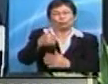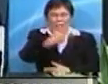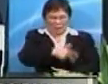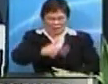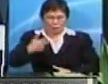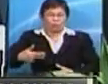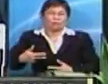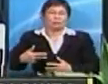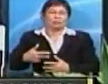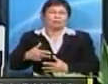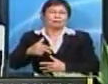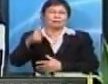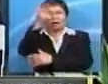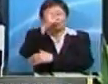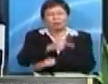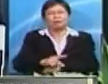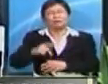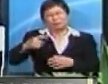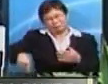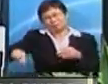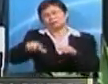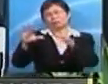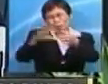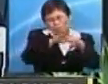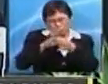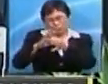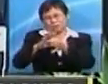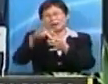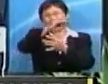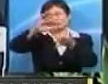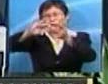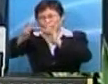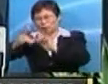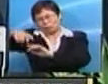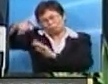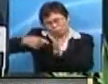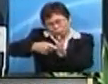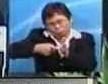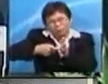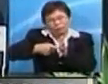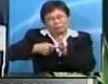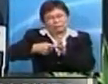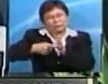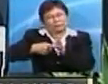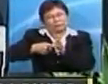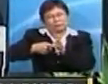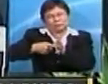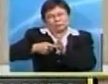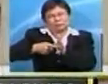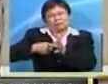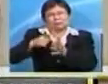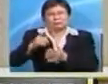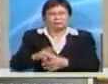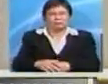of sorties is the cooperation and the coordination that is required is unprecedented. So Australia is doing